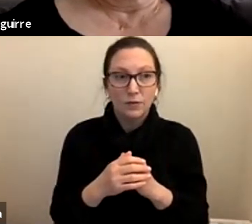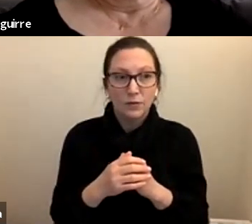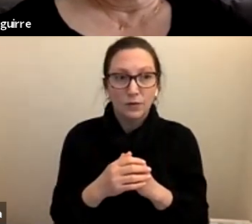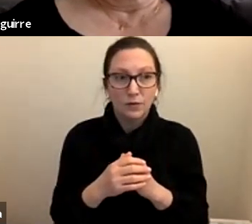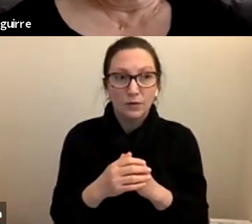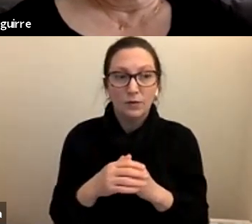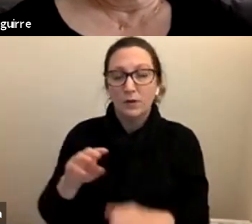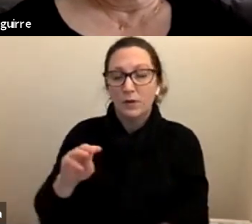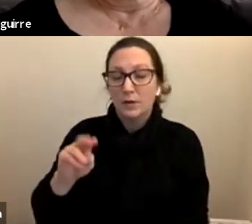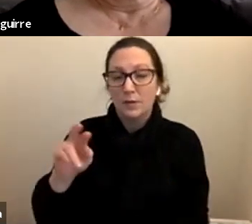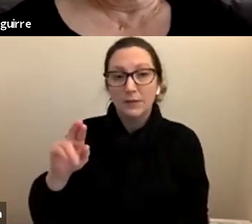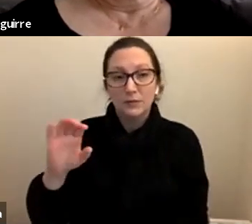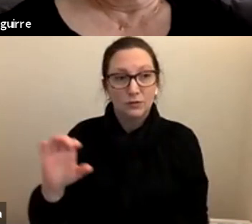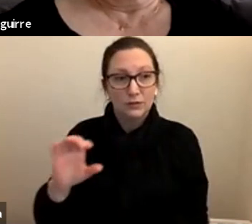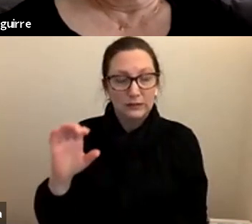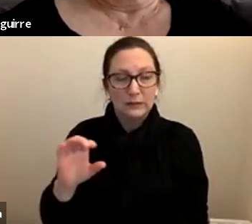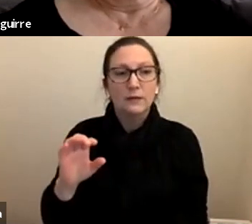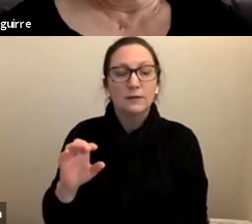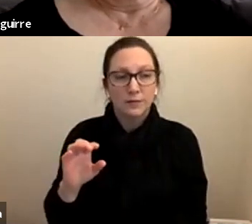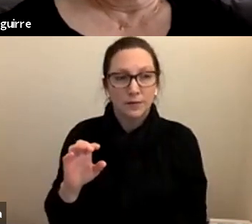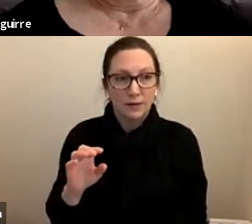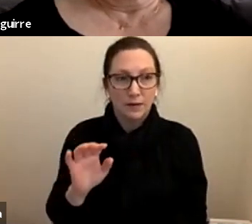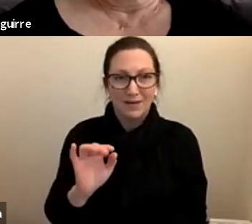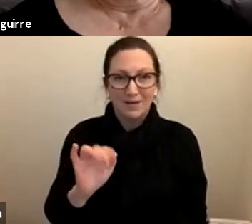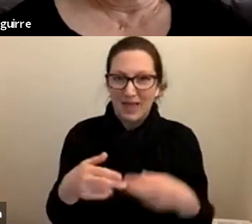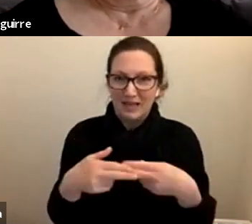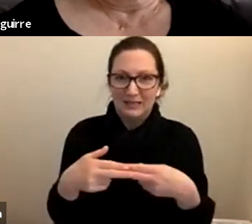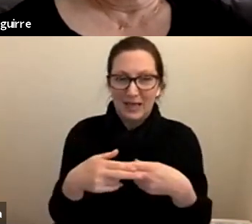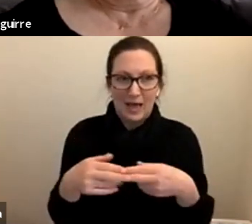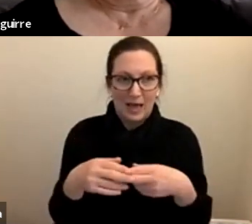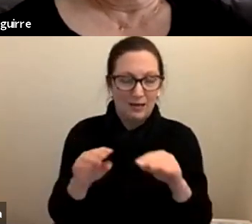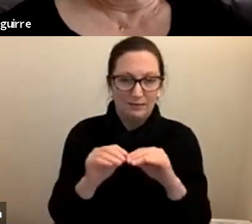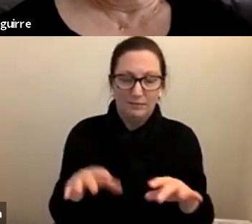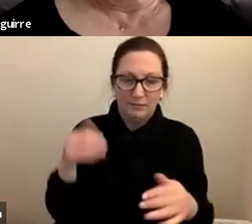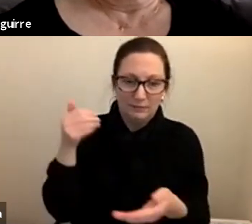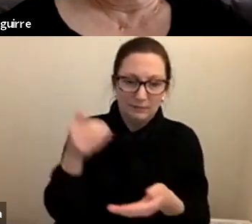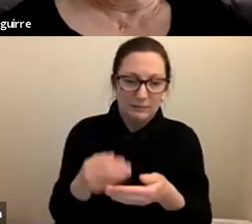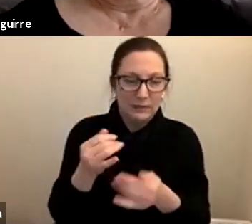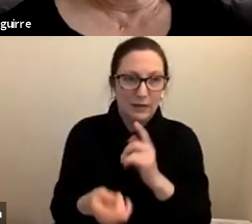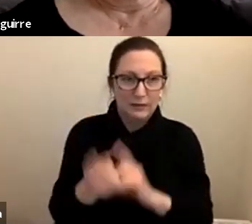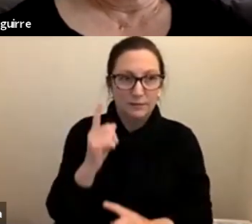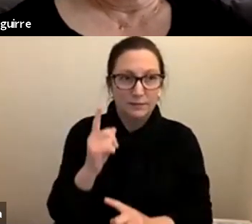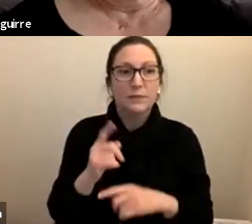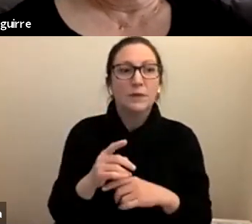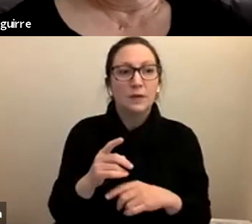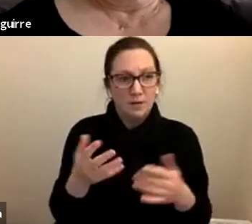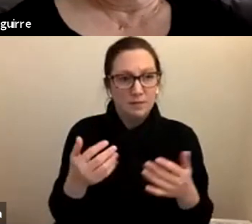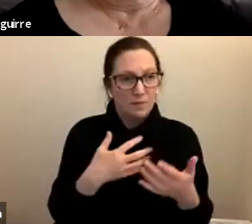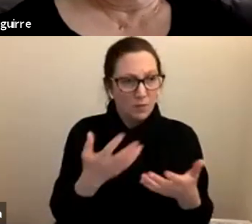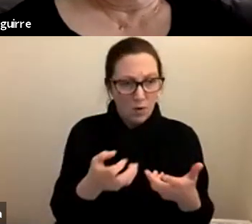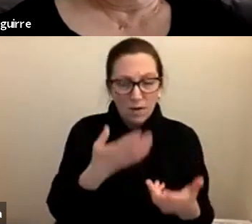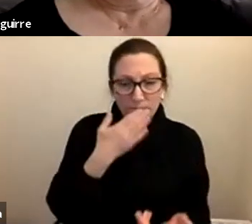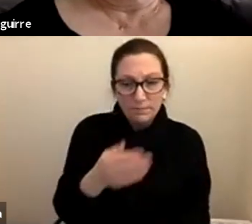Well, I know these were sent out quite late today, but I also want to thank both Ms. Roberts